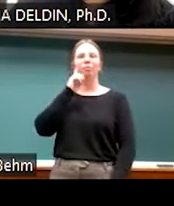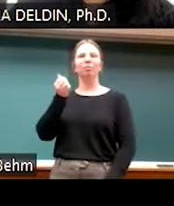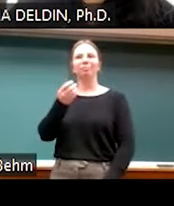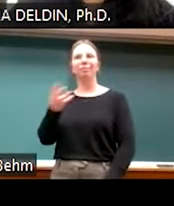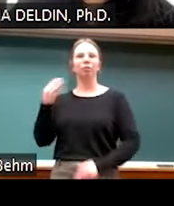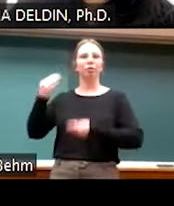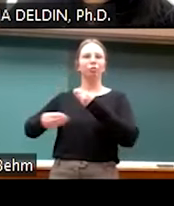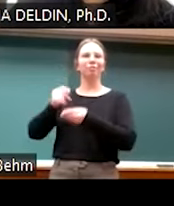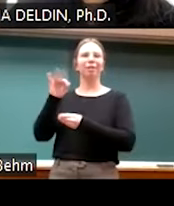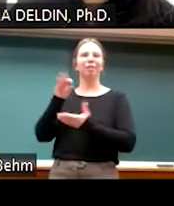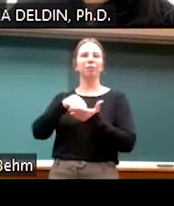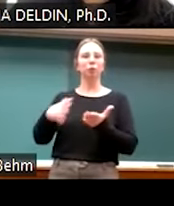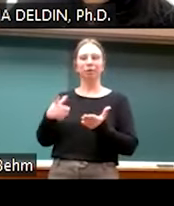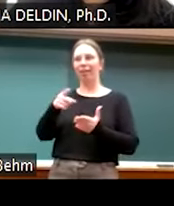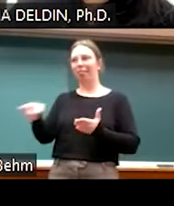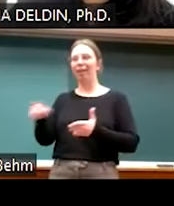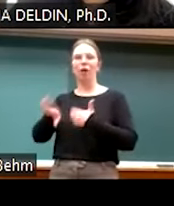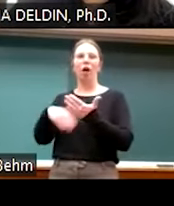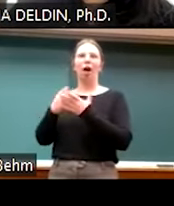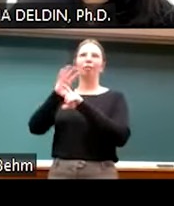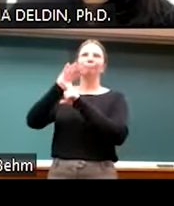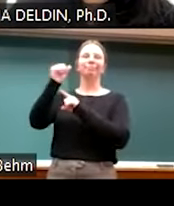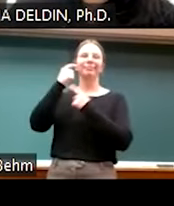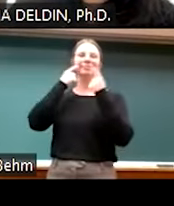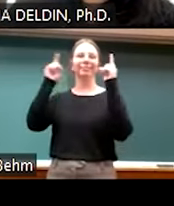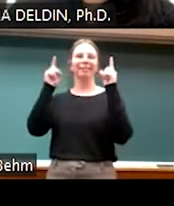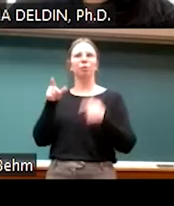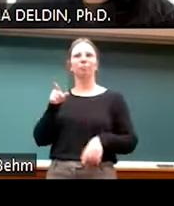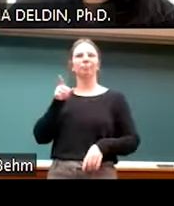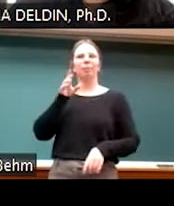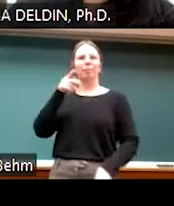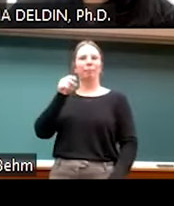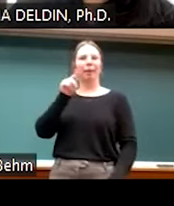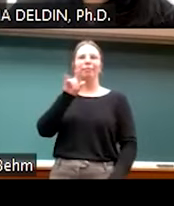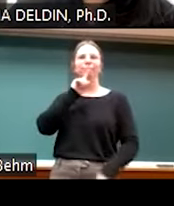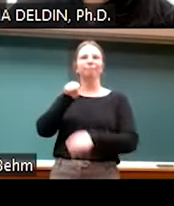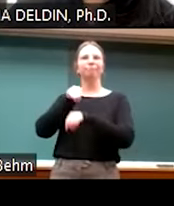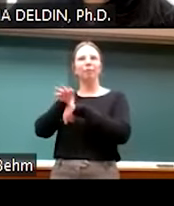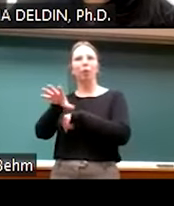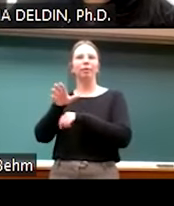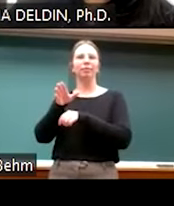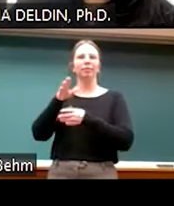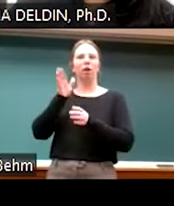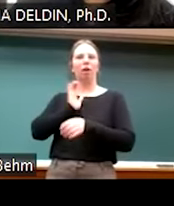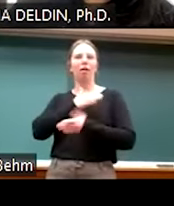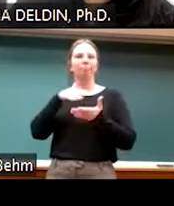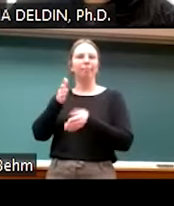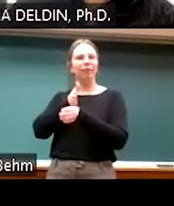really good careers as well. And so she's had a big influence on the field, both as a mentor, as a researcher, and as a